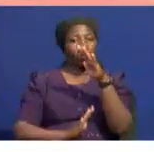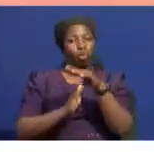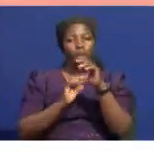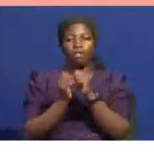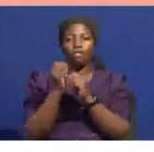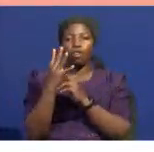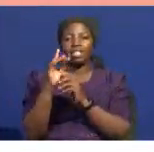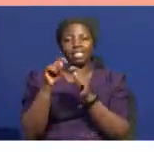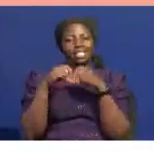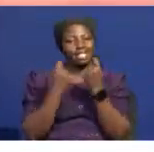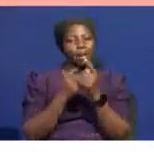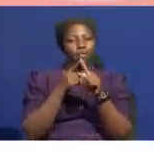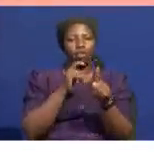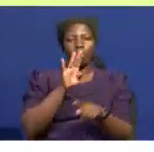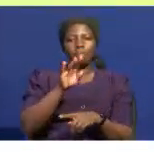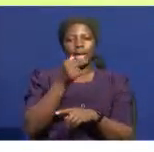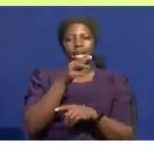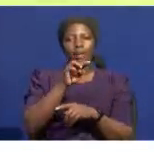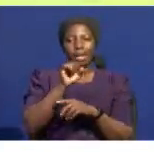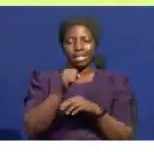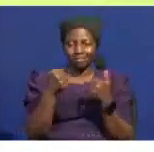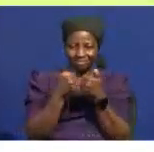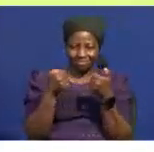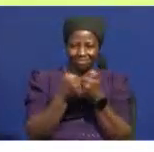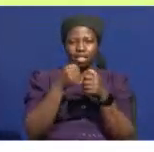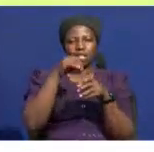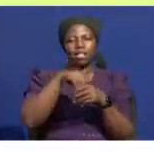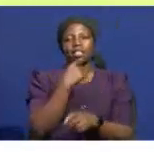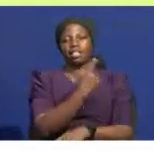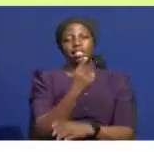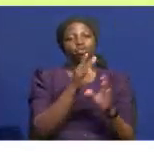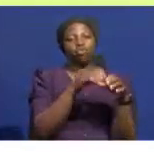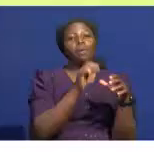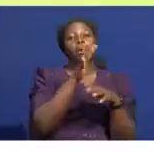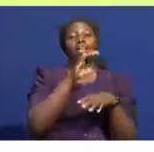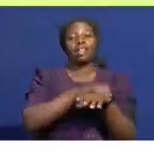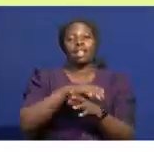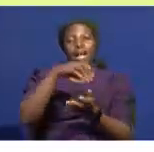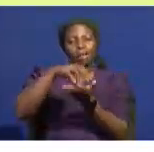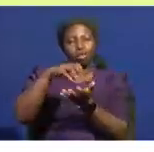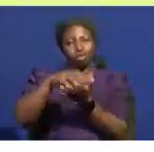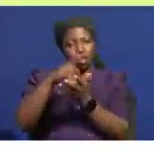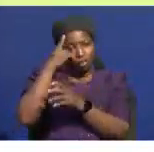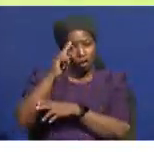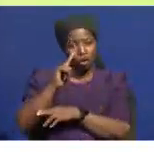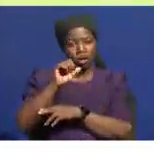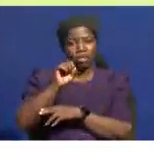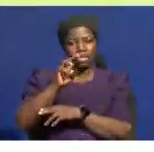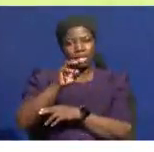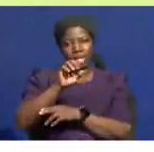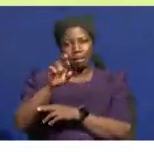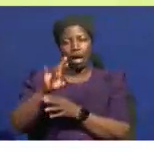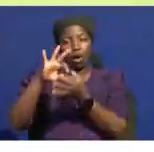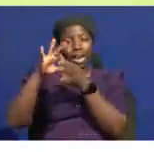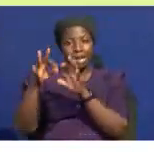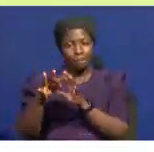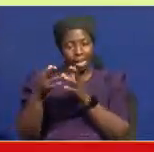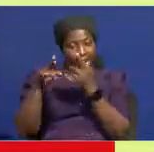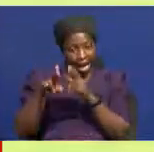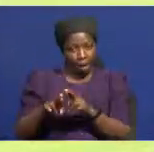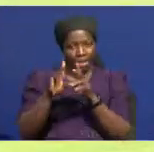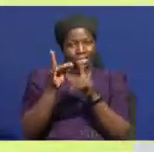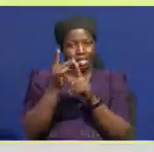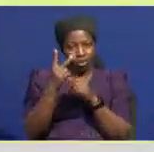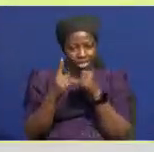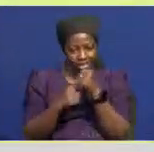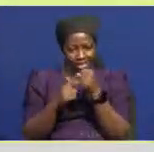14 teams from the Bahamas meeting in each category will secure a slot for the Summer Olympic Games scheduled for the 26th July through